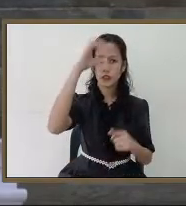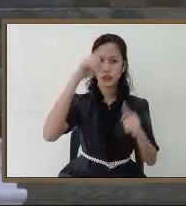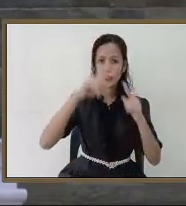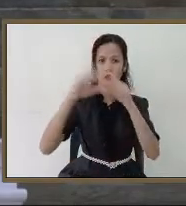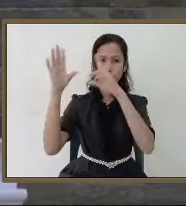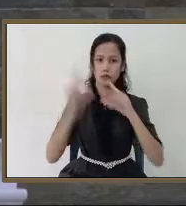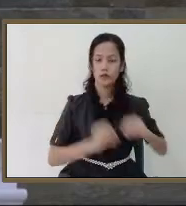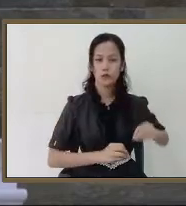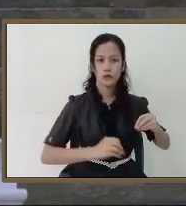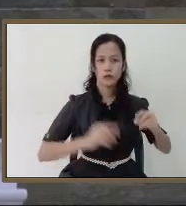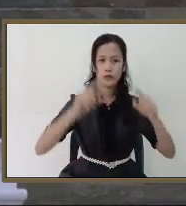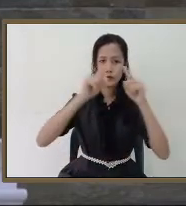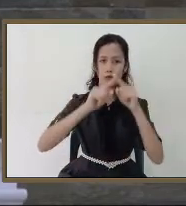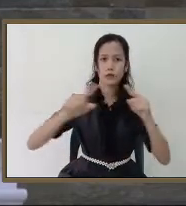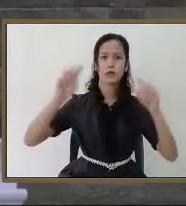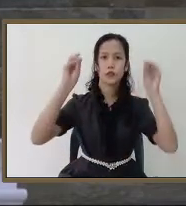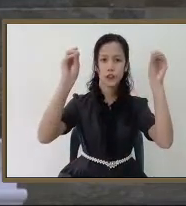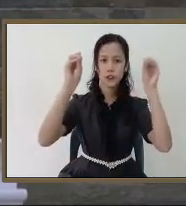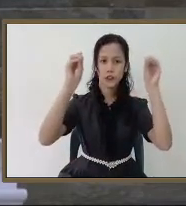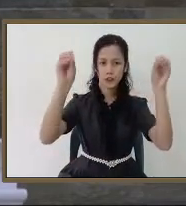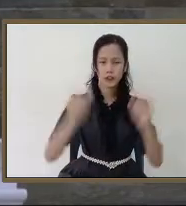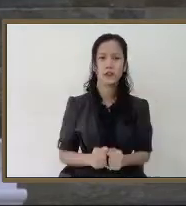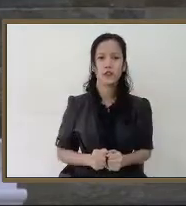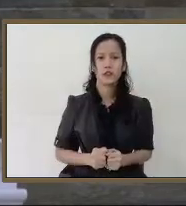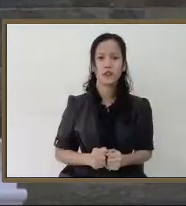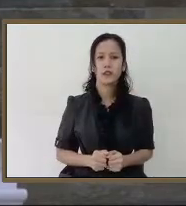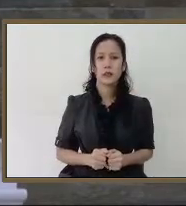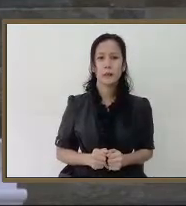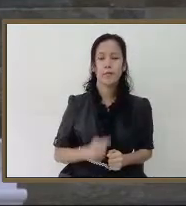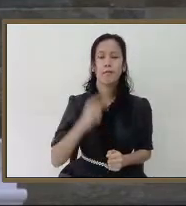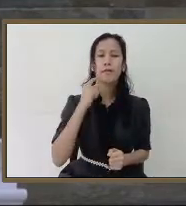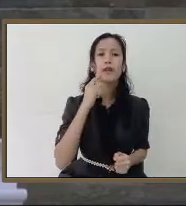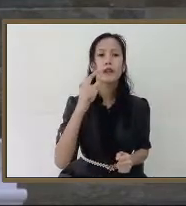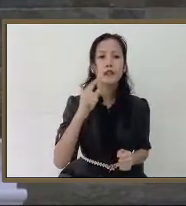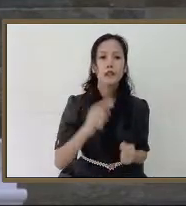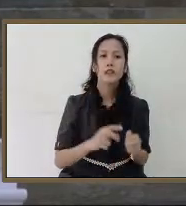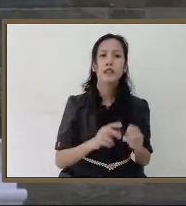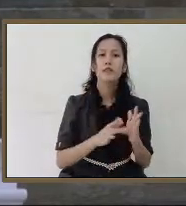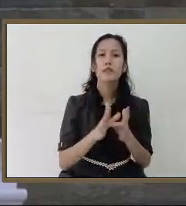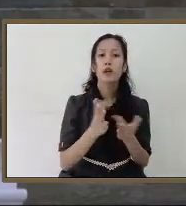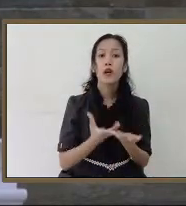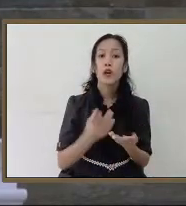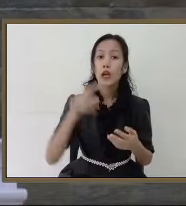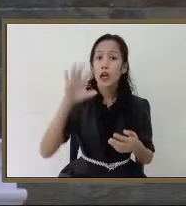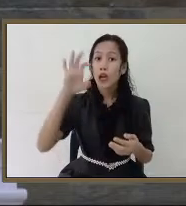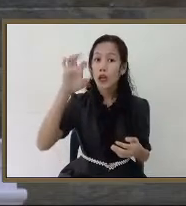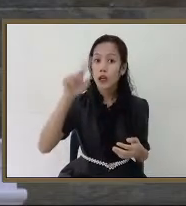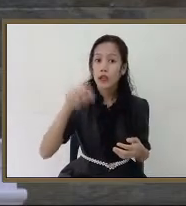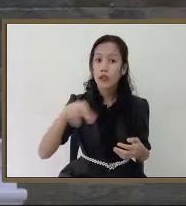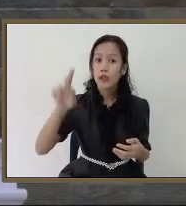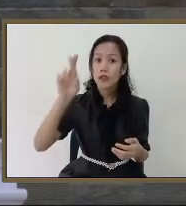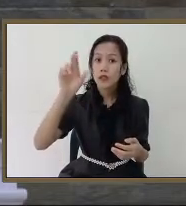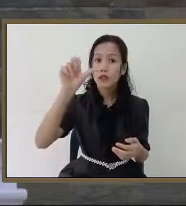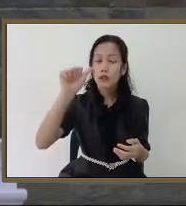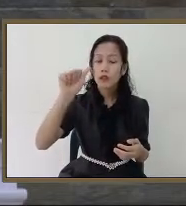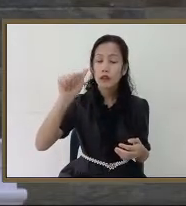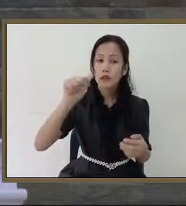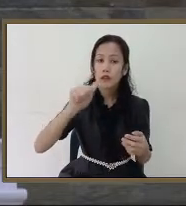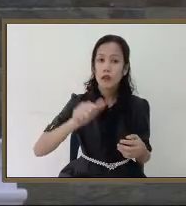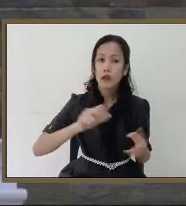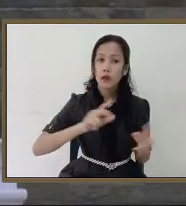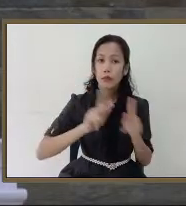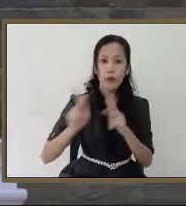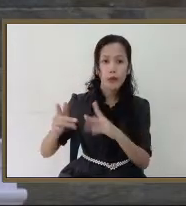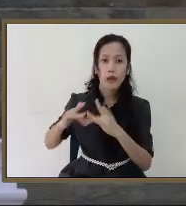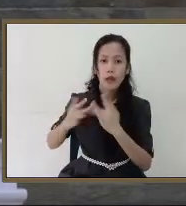Binasa natin yan. To seek the law, or sabi po ng Bible, for Ezra prepared his heart to seek the law of the Lord, to do